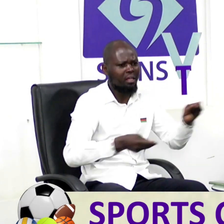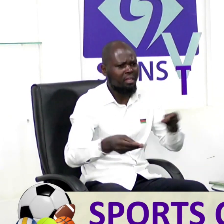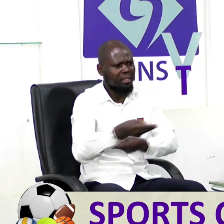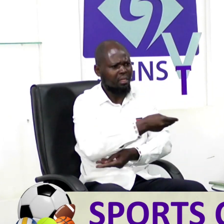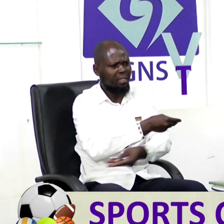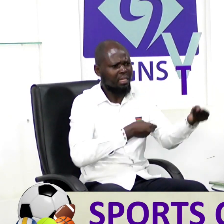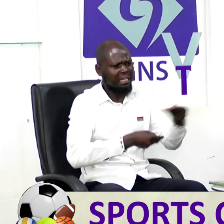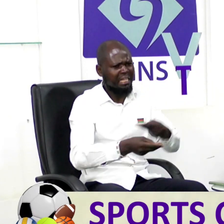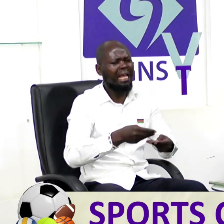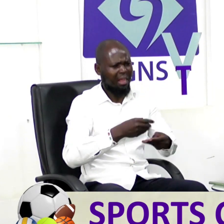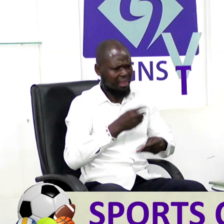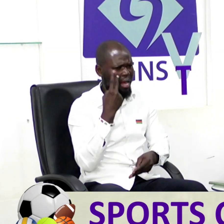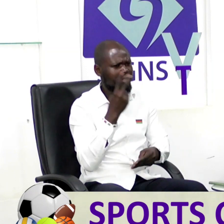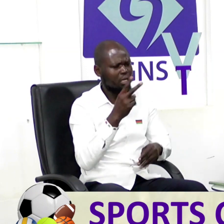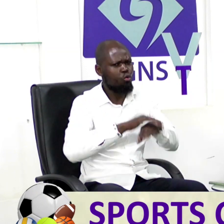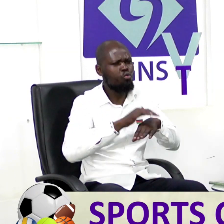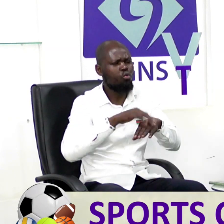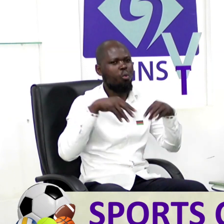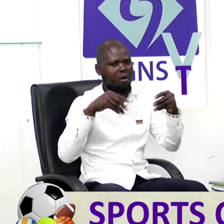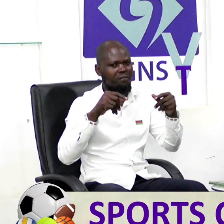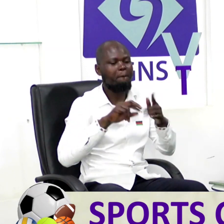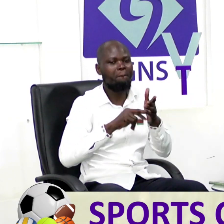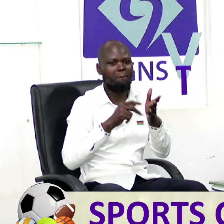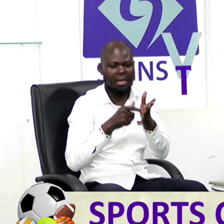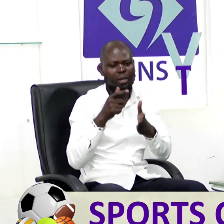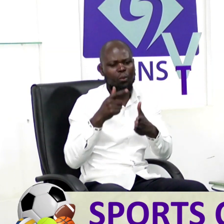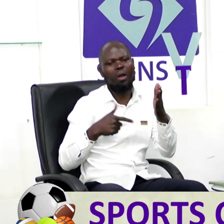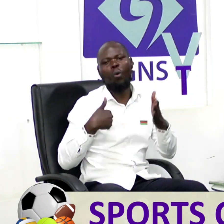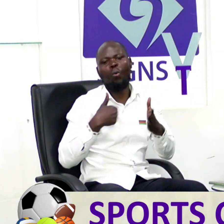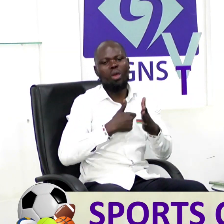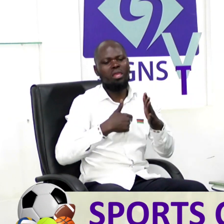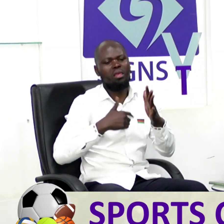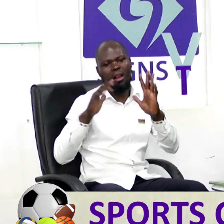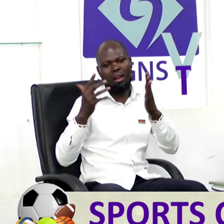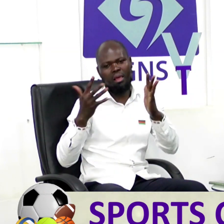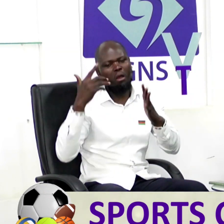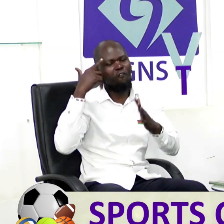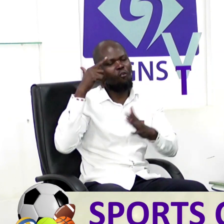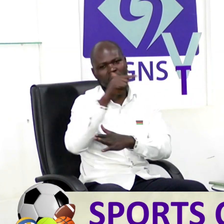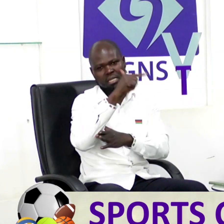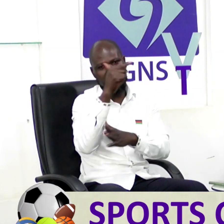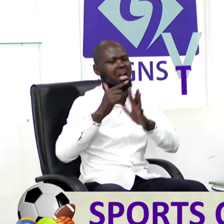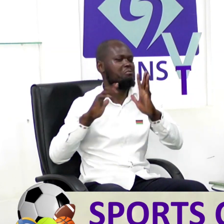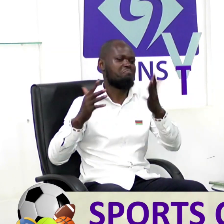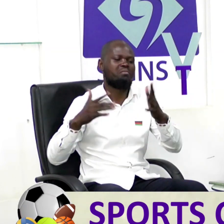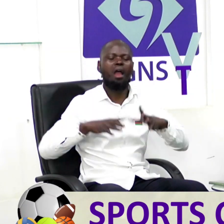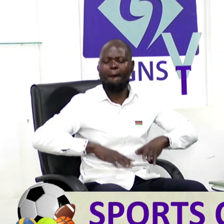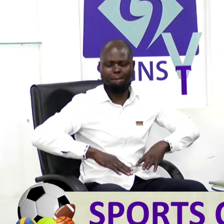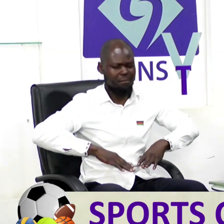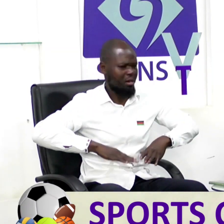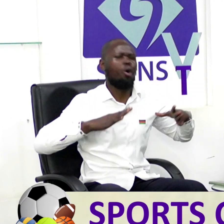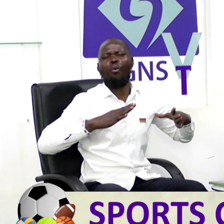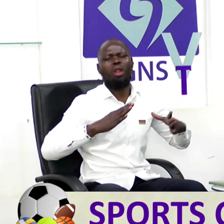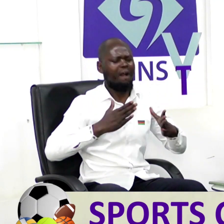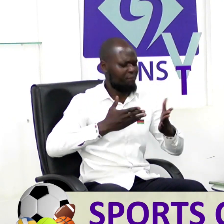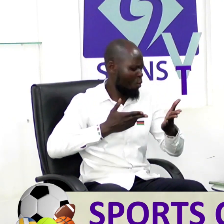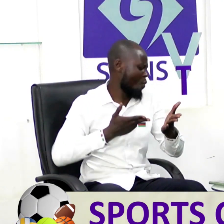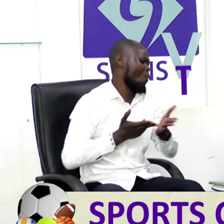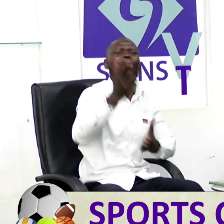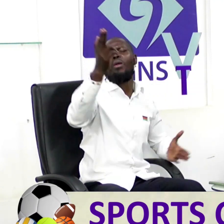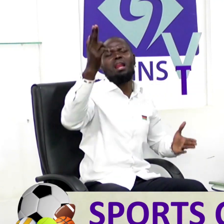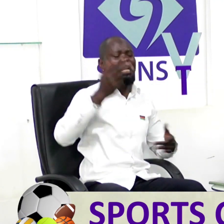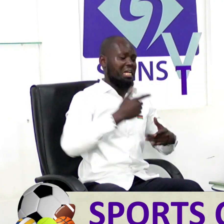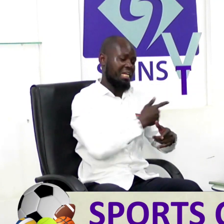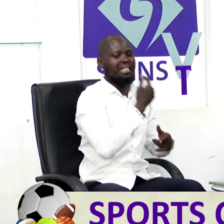the tactic and how they passed the ball, it wasn't as of standard of Zambia, but we have to congratulate